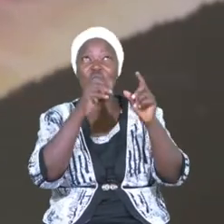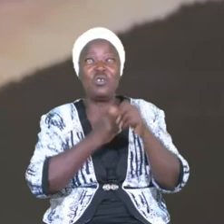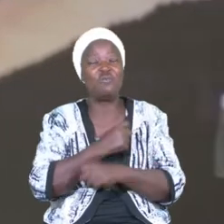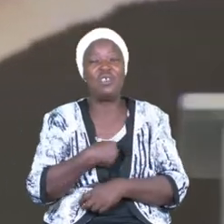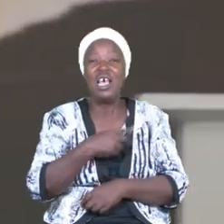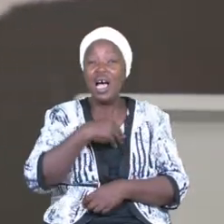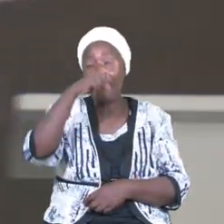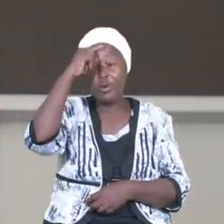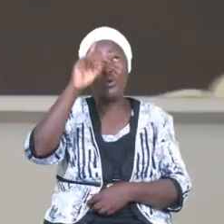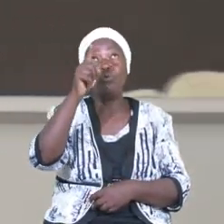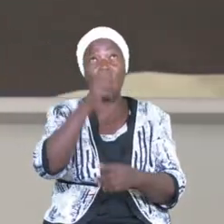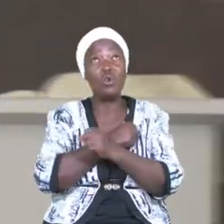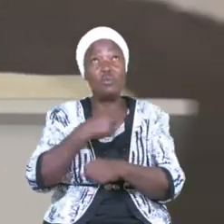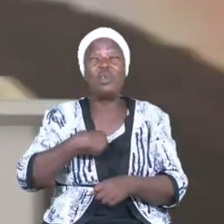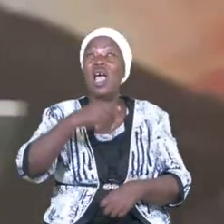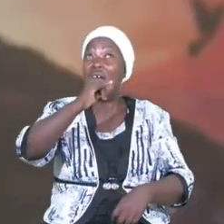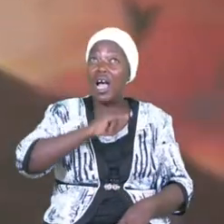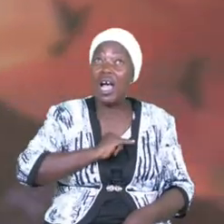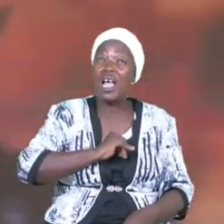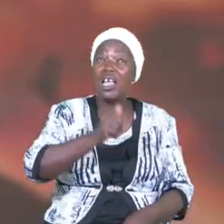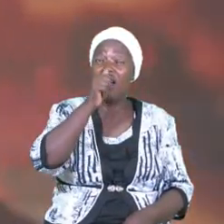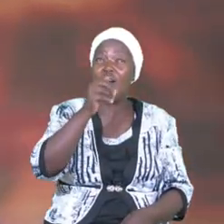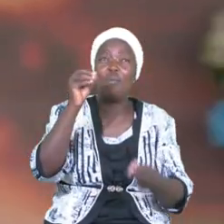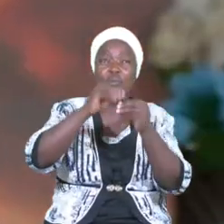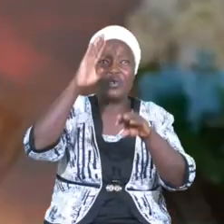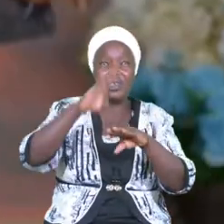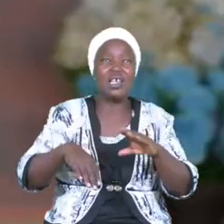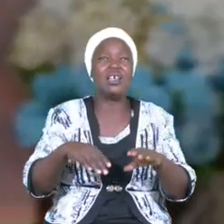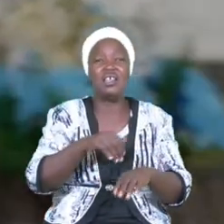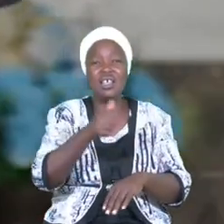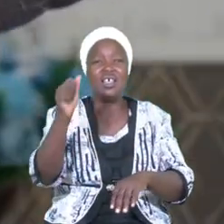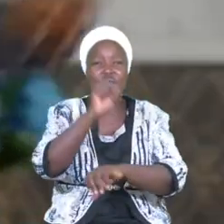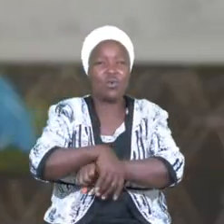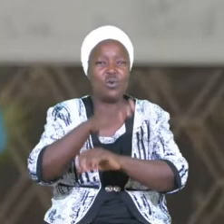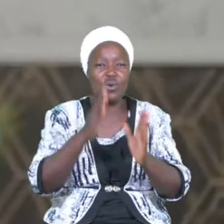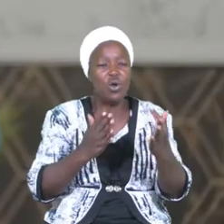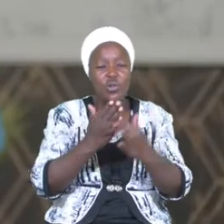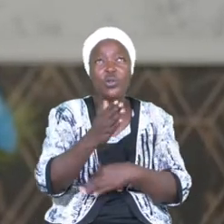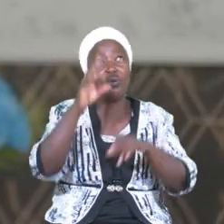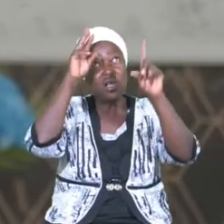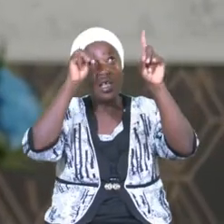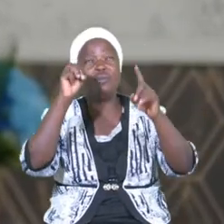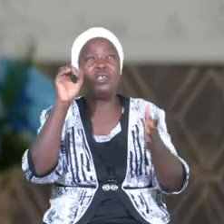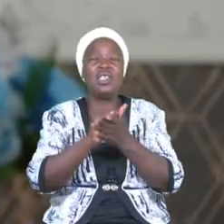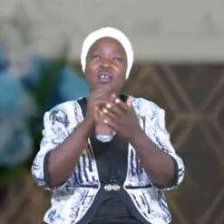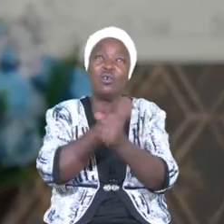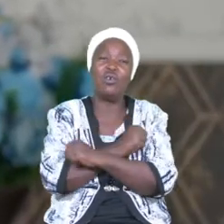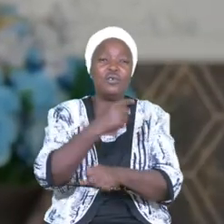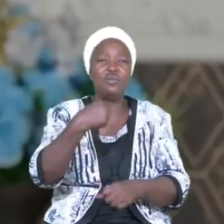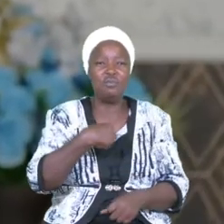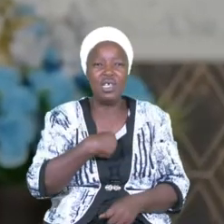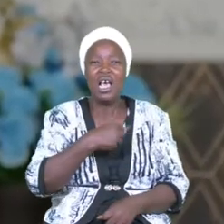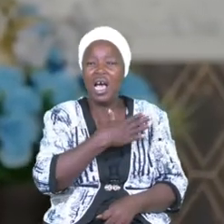love me, I am more than a conqueror through him that loved me and